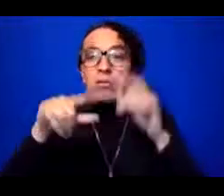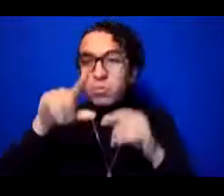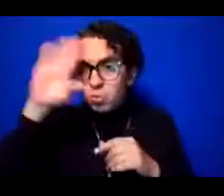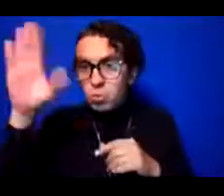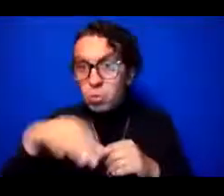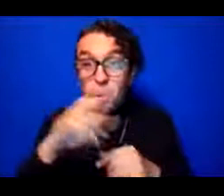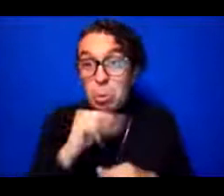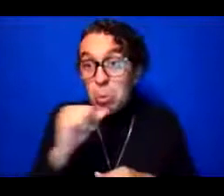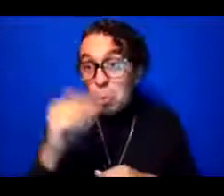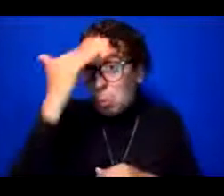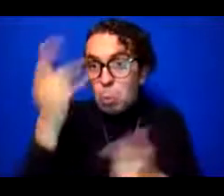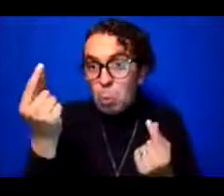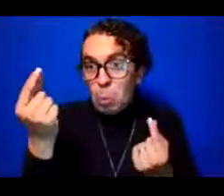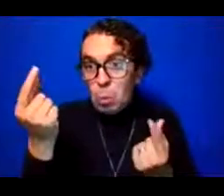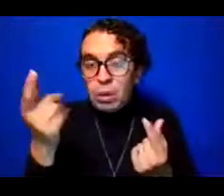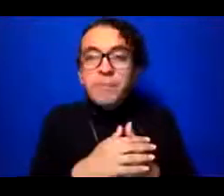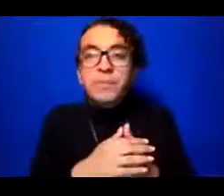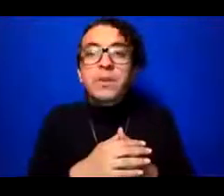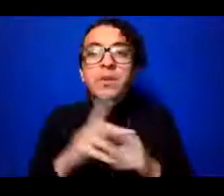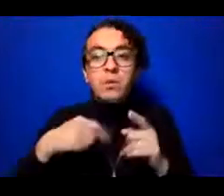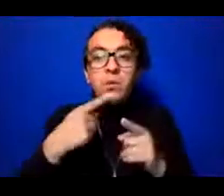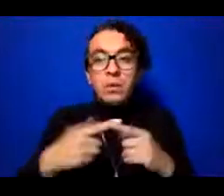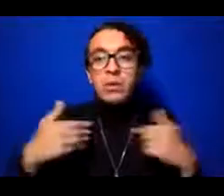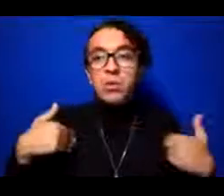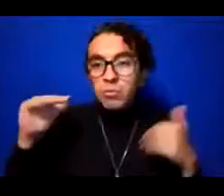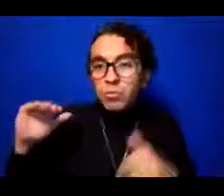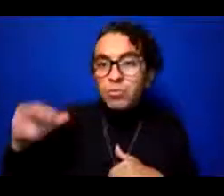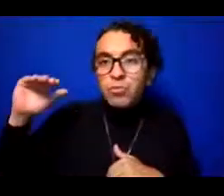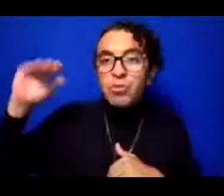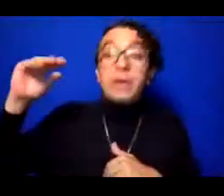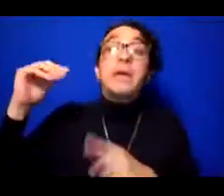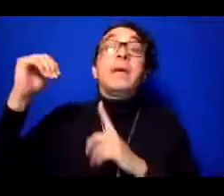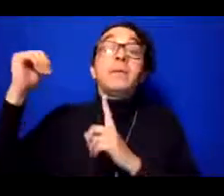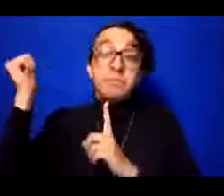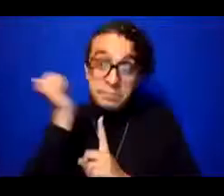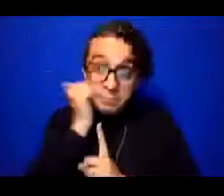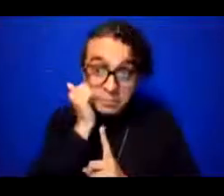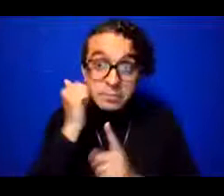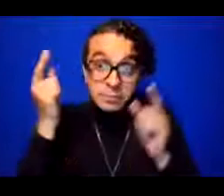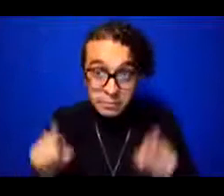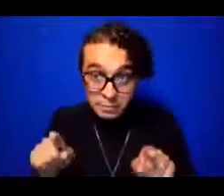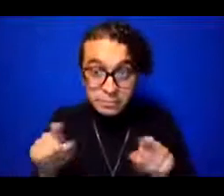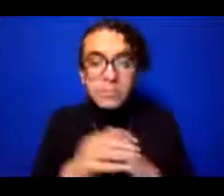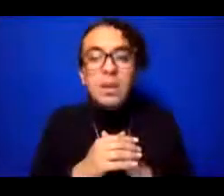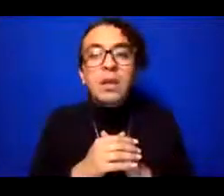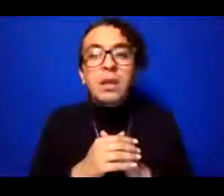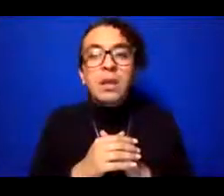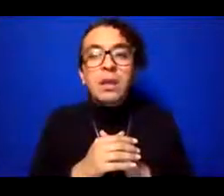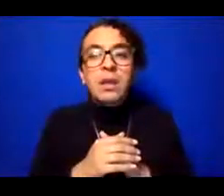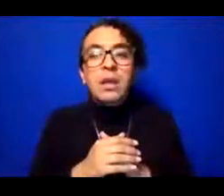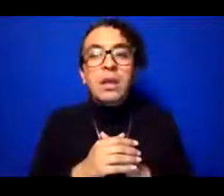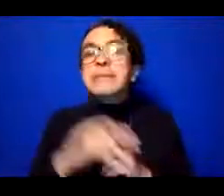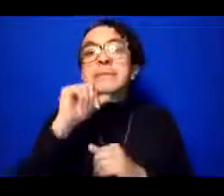not, but earlier on when younger girls start having their regular periods, it's usually quite